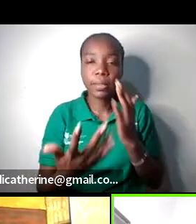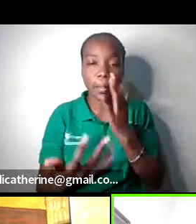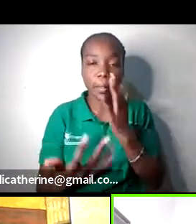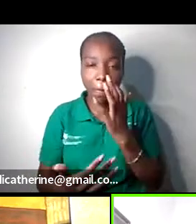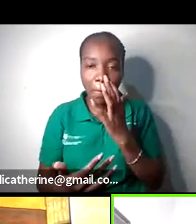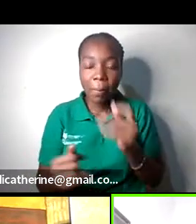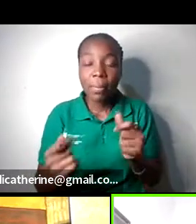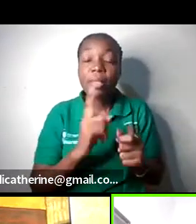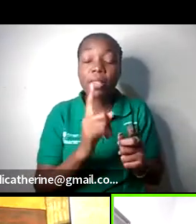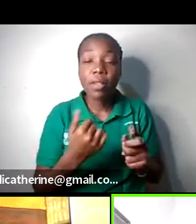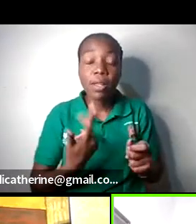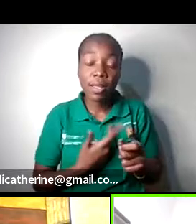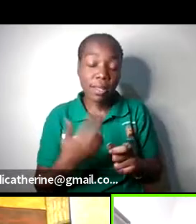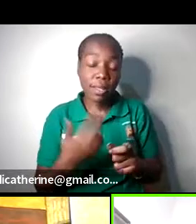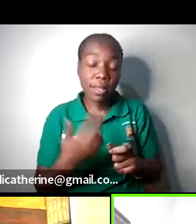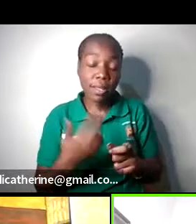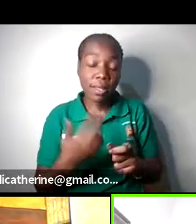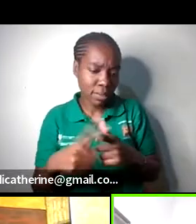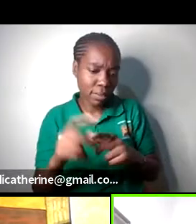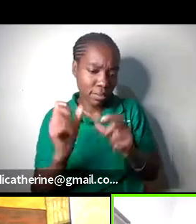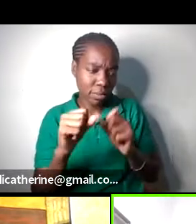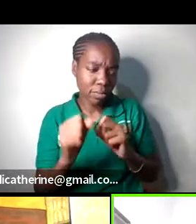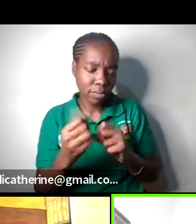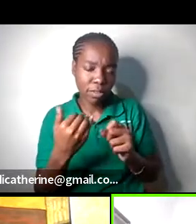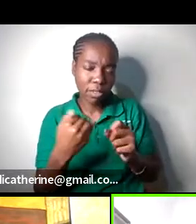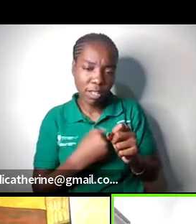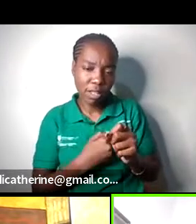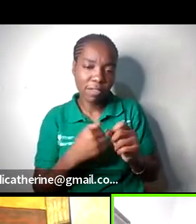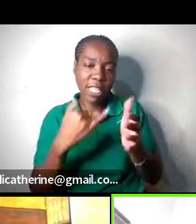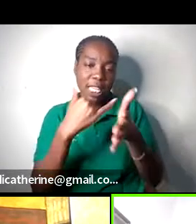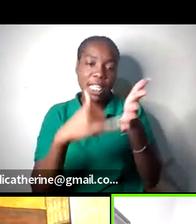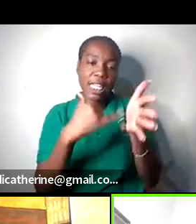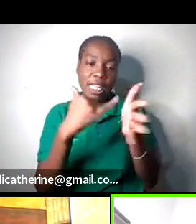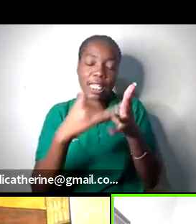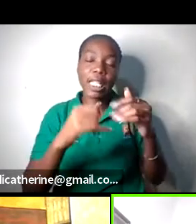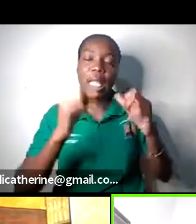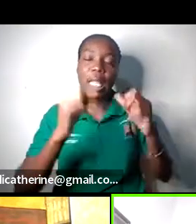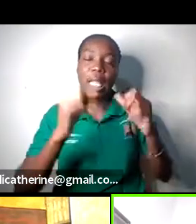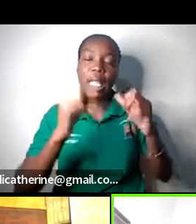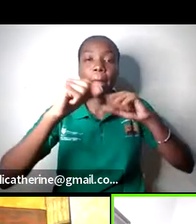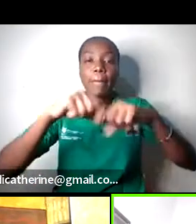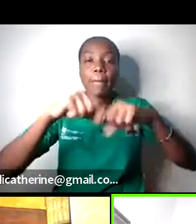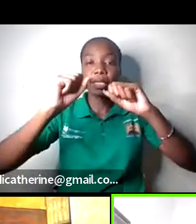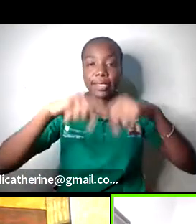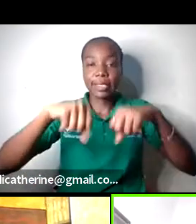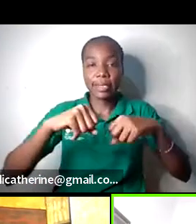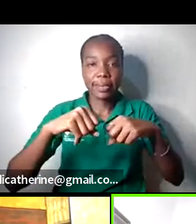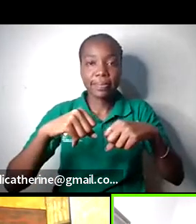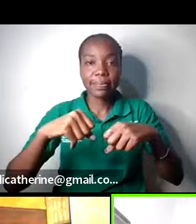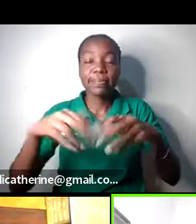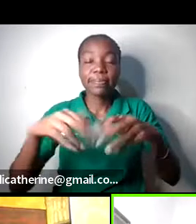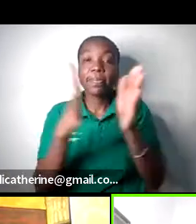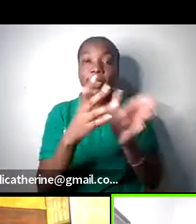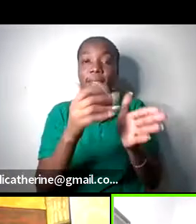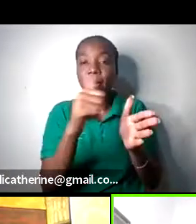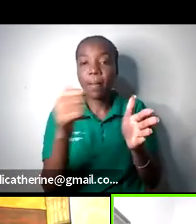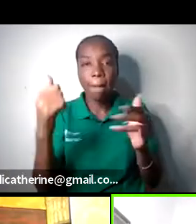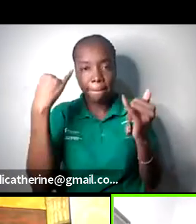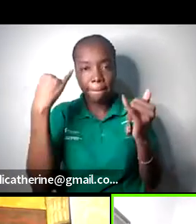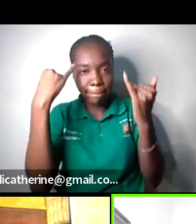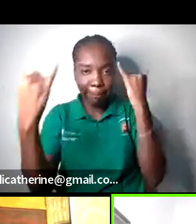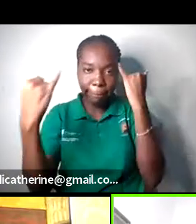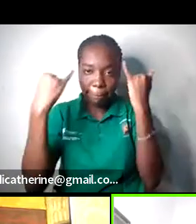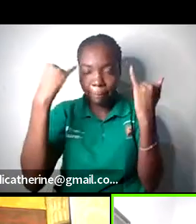at enhancing our industrial capacity, enhancing innovative solutions to